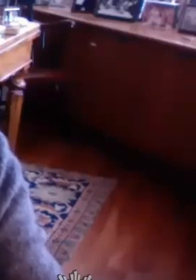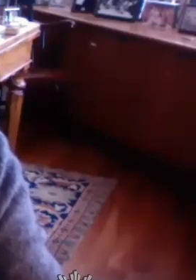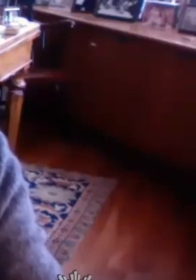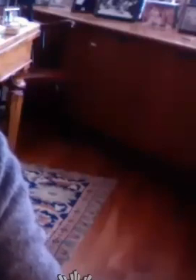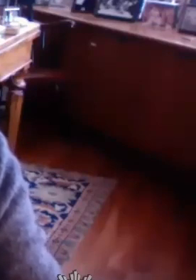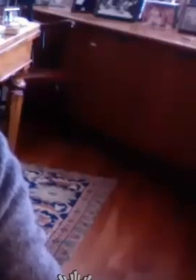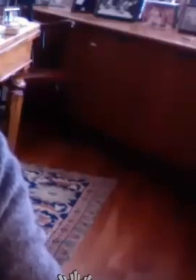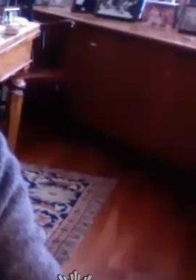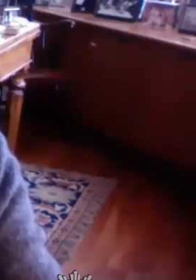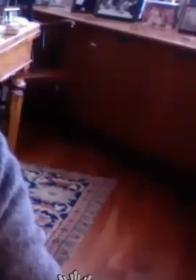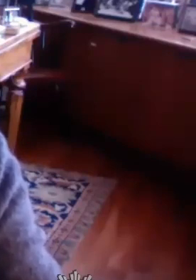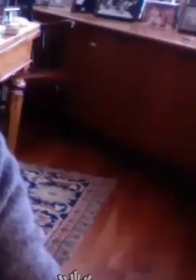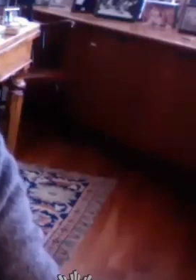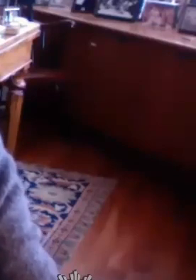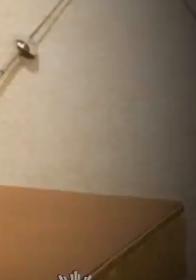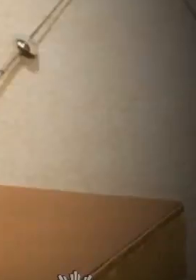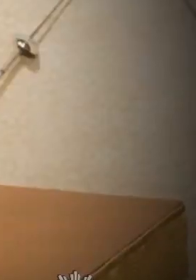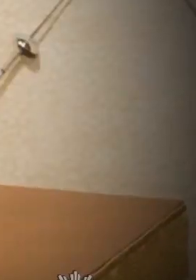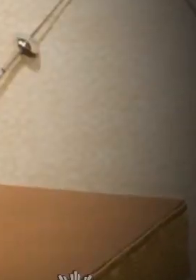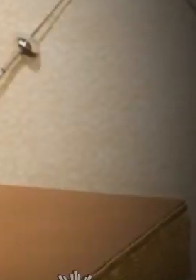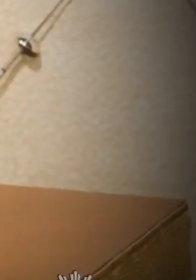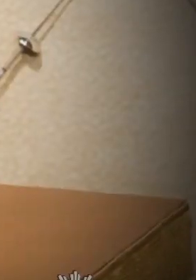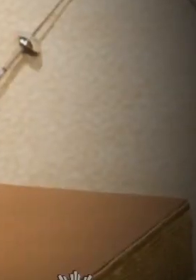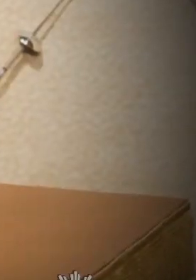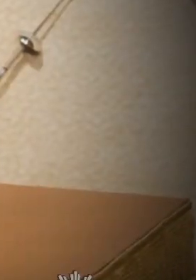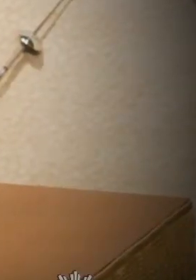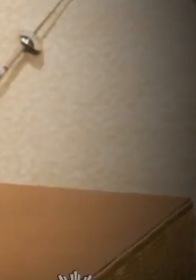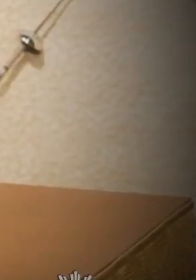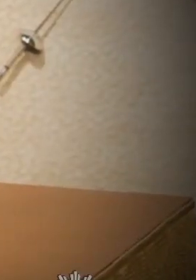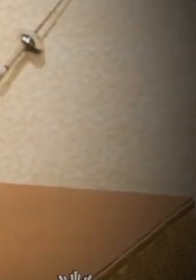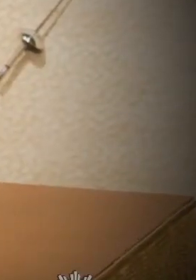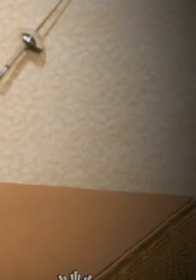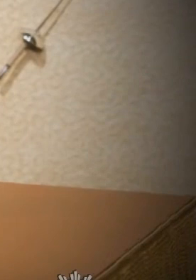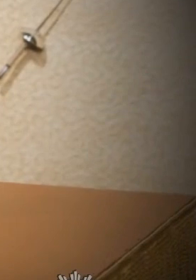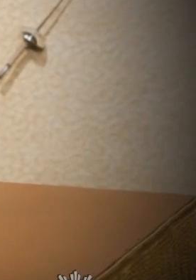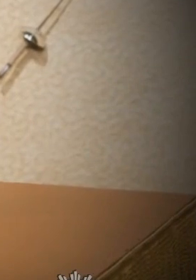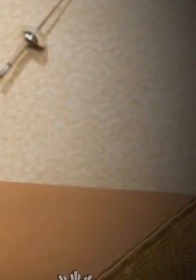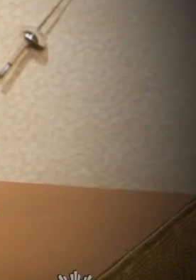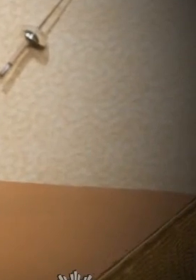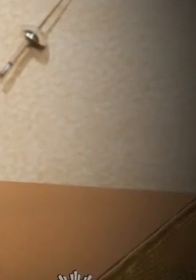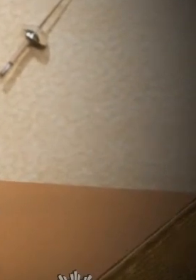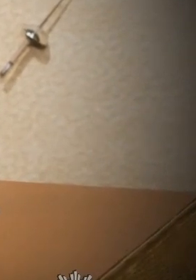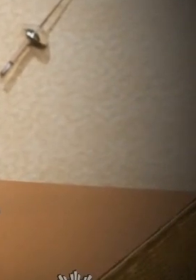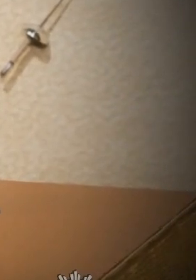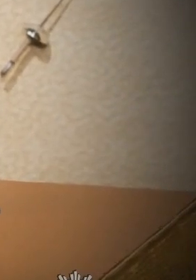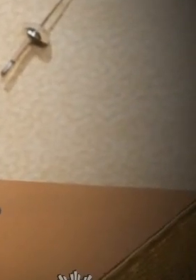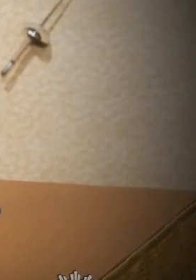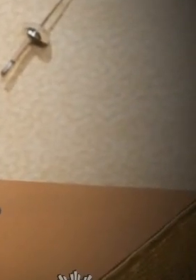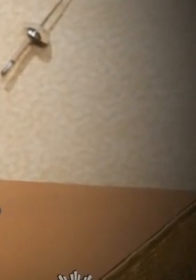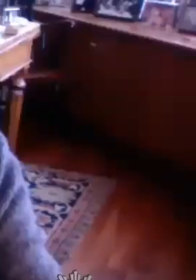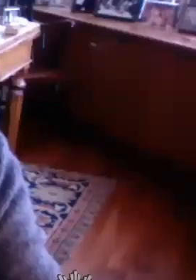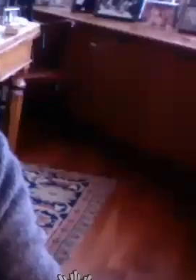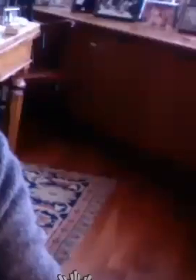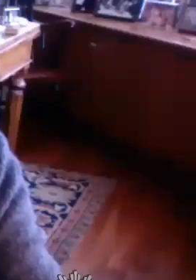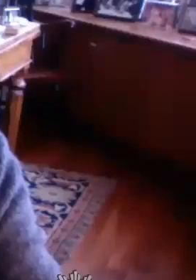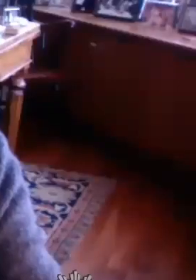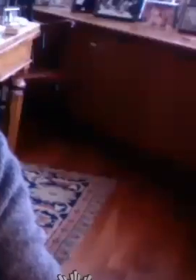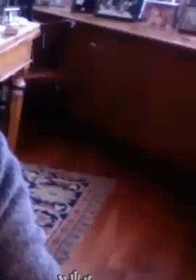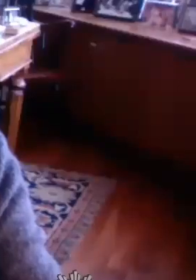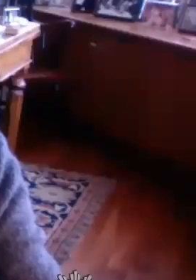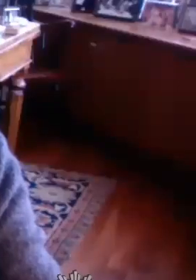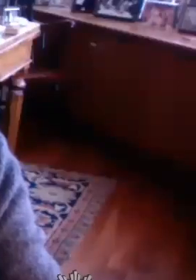A lot of comics do. And so he could be very funny as a sidekick